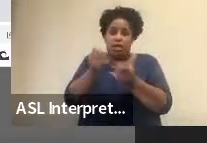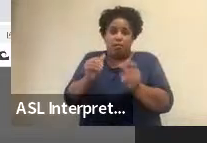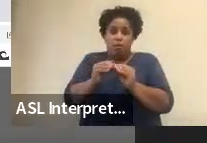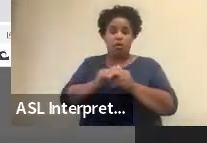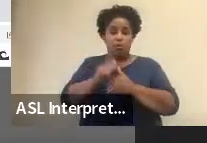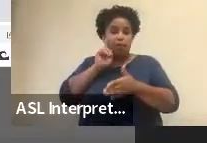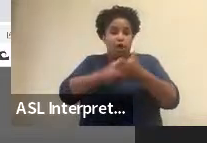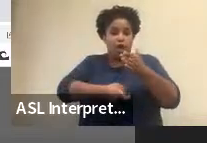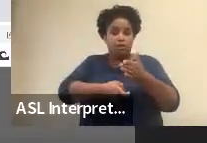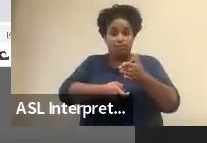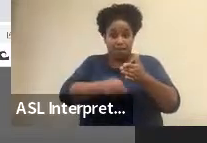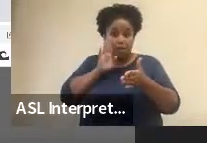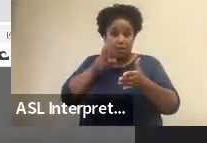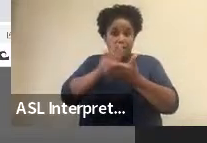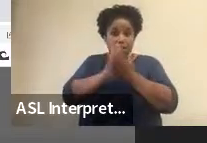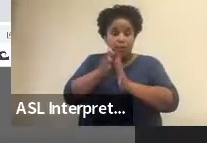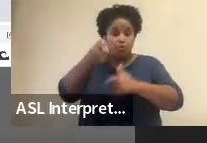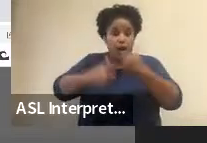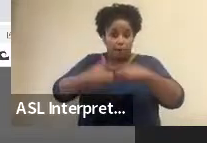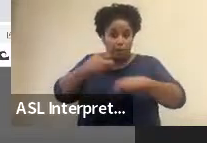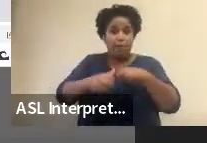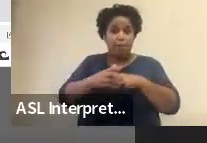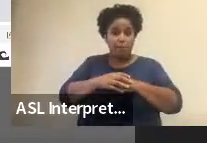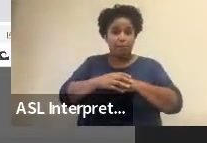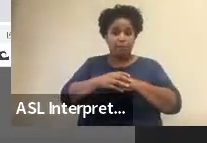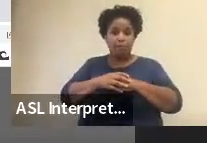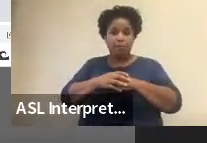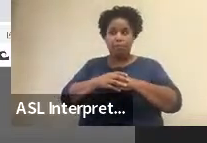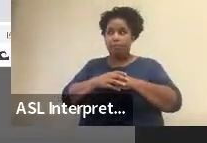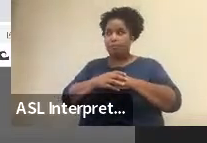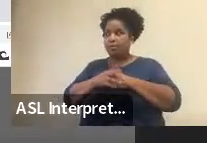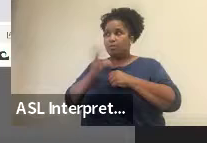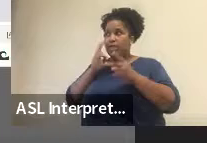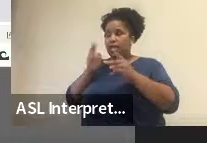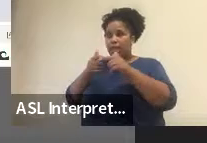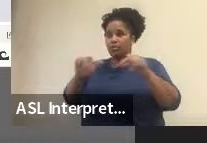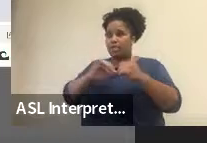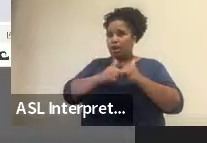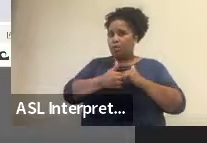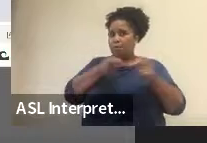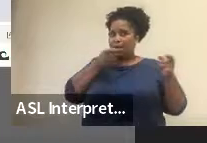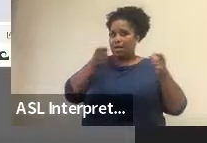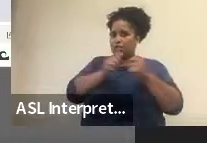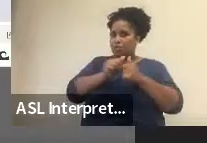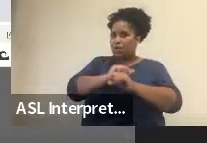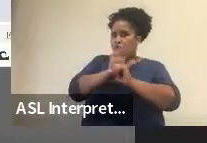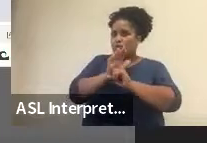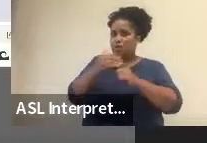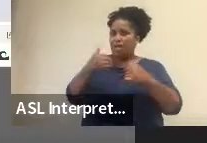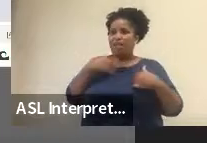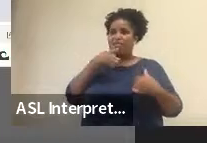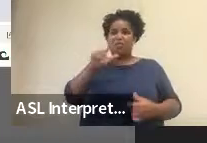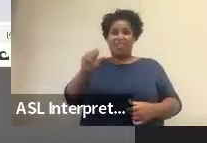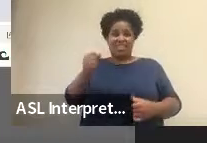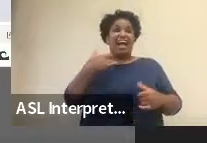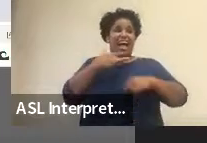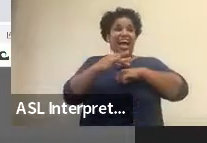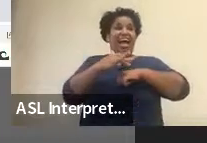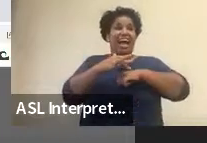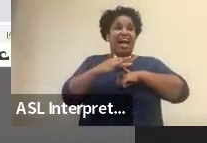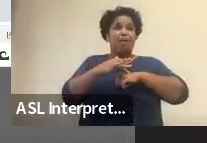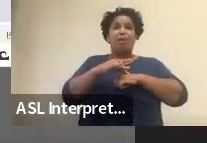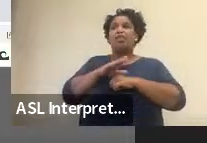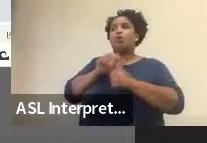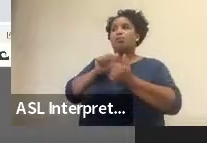And that's going to be a problem. And you can kind of hear it in the language of how we're dealing with COVID is we have the tools, and those tools are at your primary